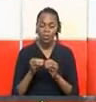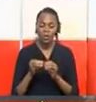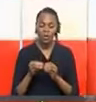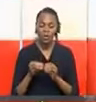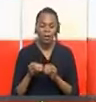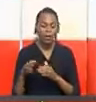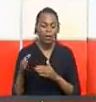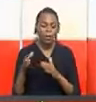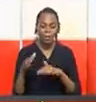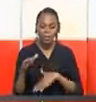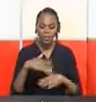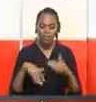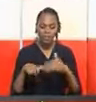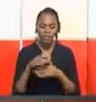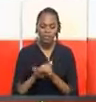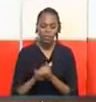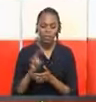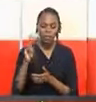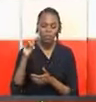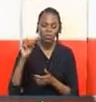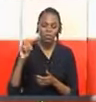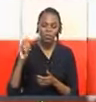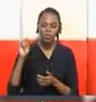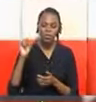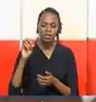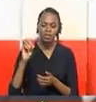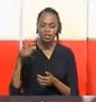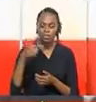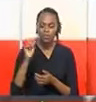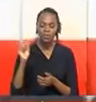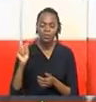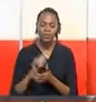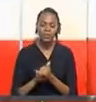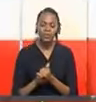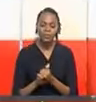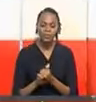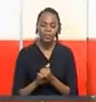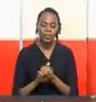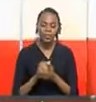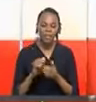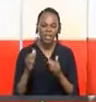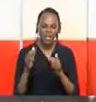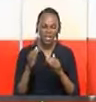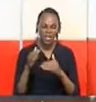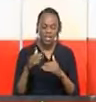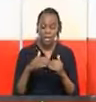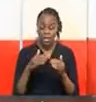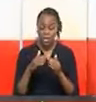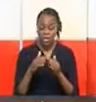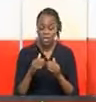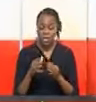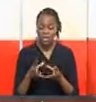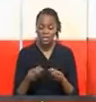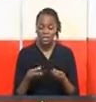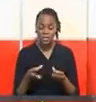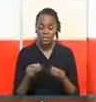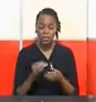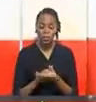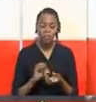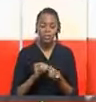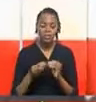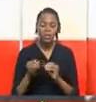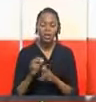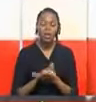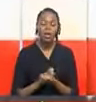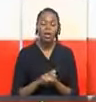especially Monopoly and Scrabble. Beating him was never easy, but when it did happen, he always